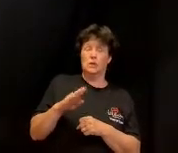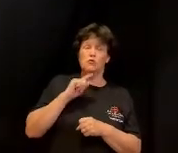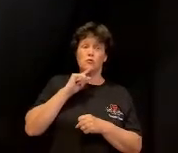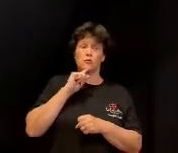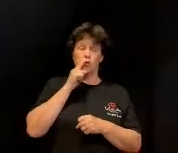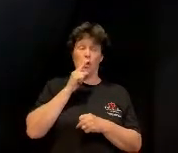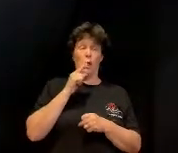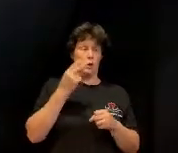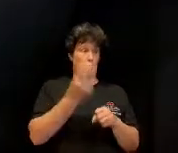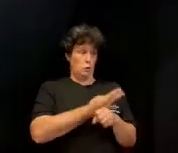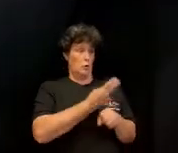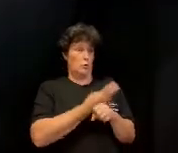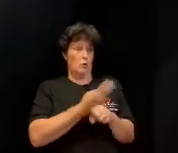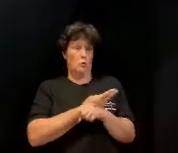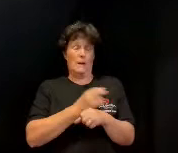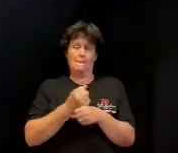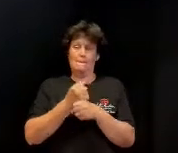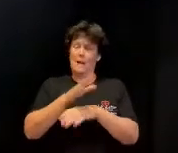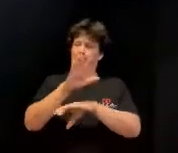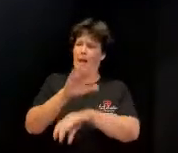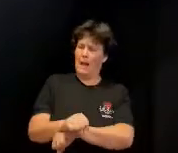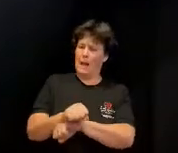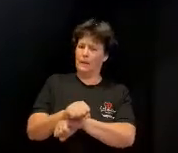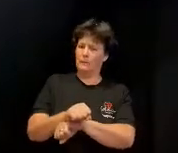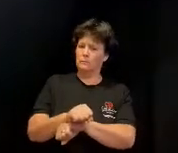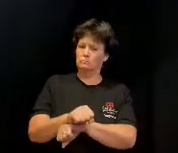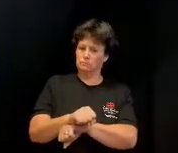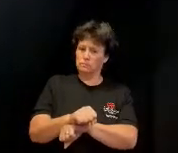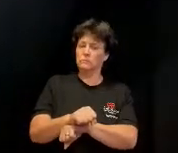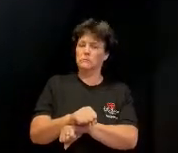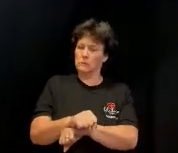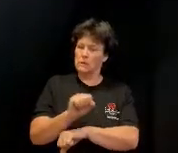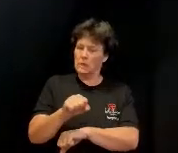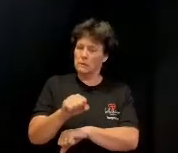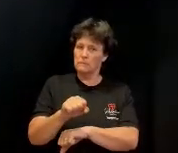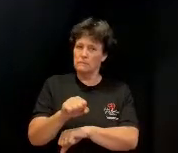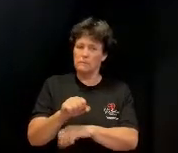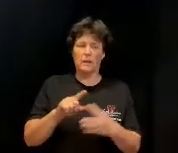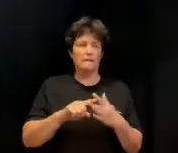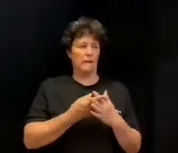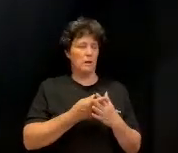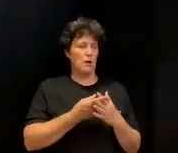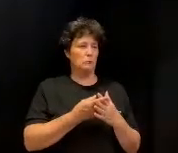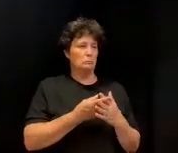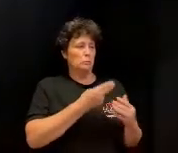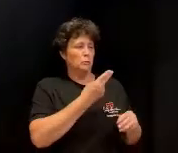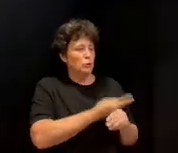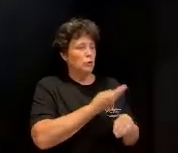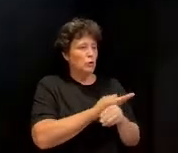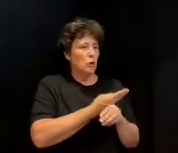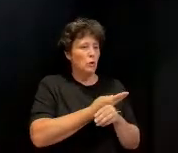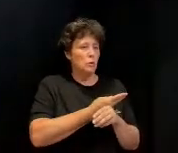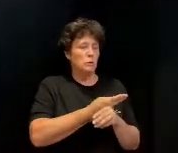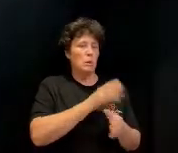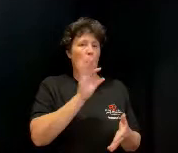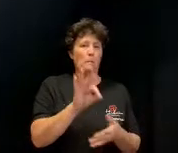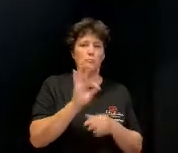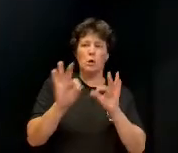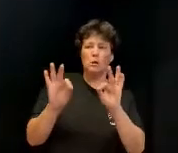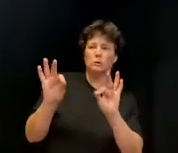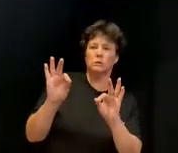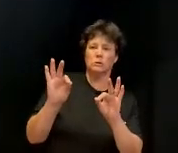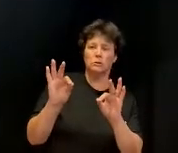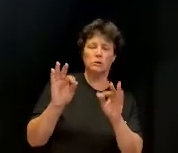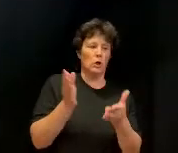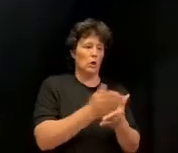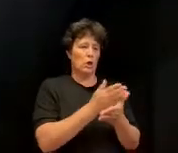this message and started actually putting this message to work, right? They started putting this message to work, and it was actually changing them. I mean,